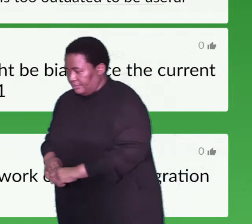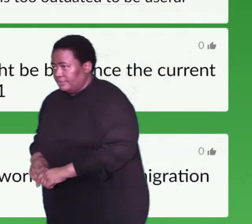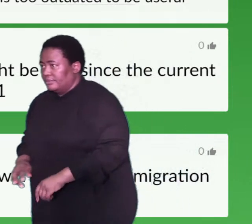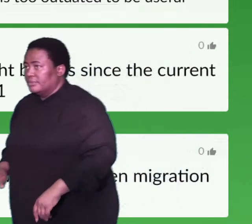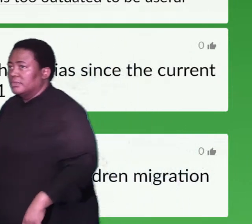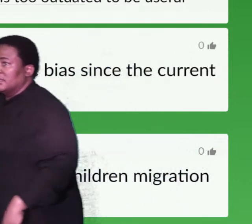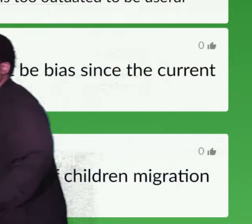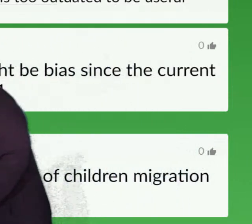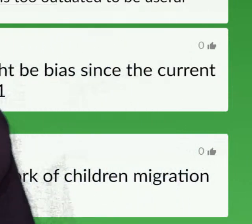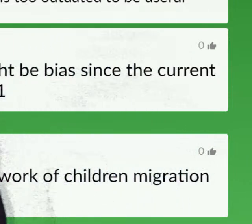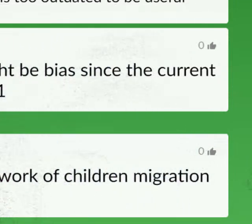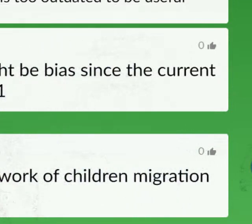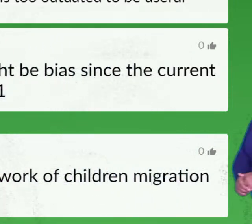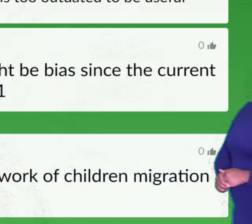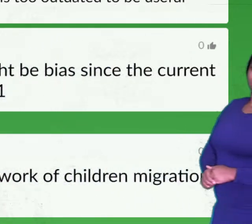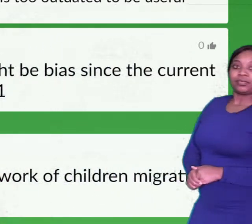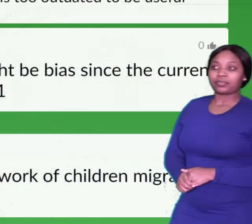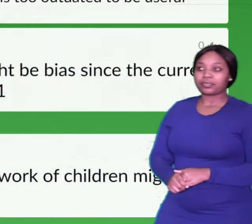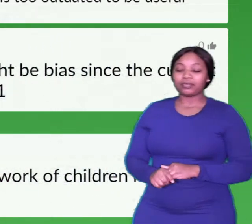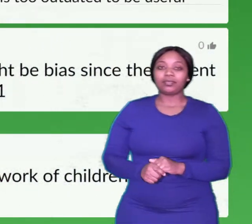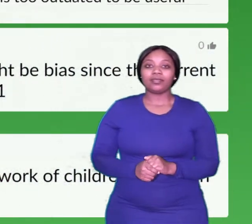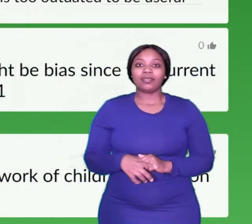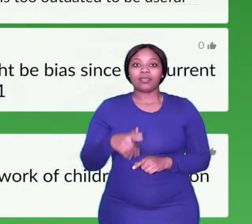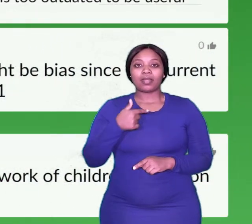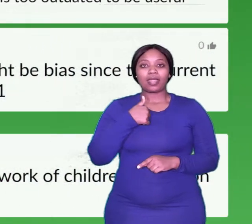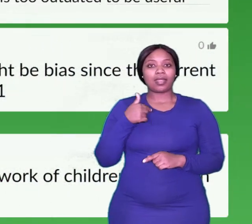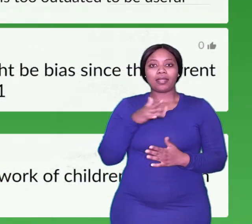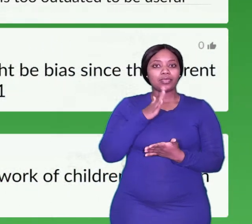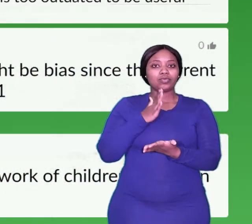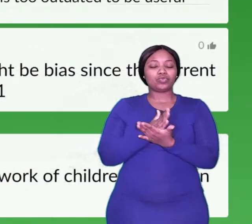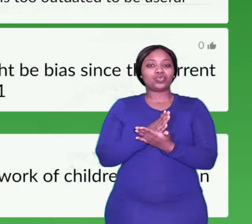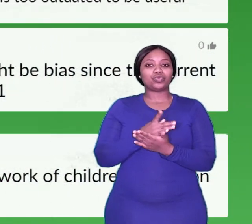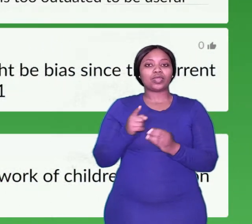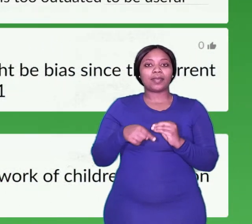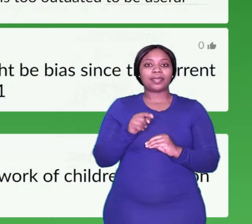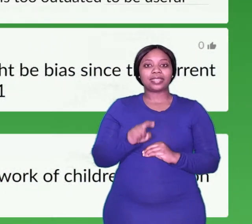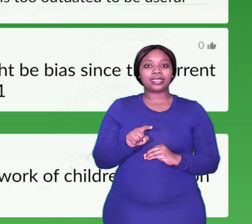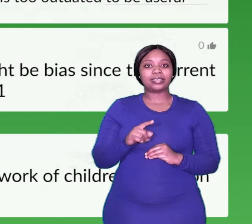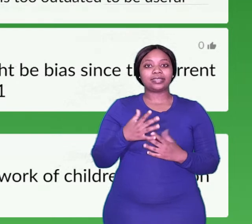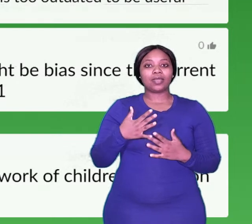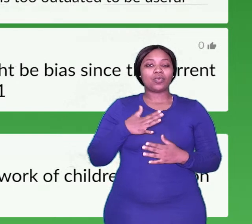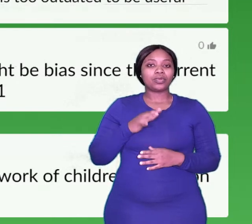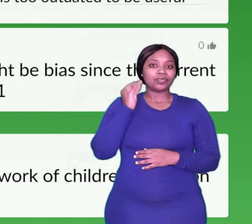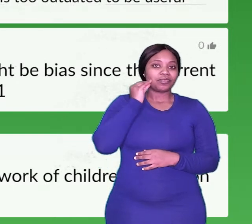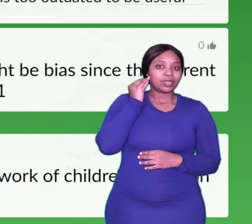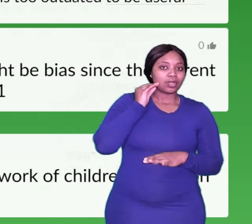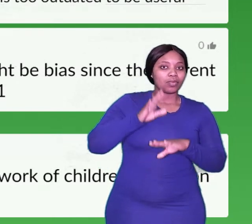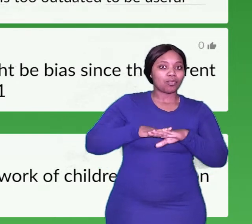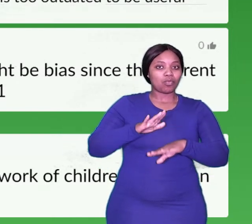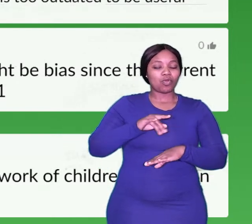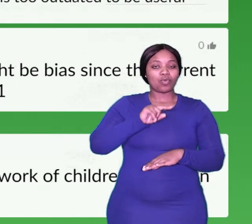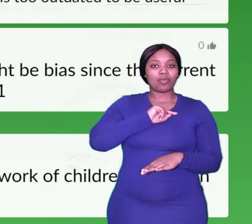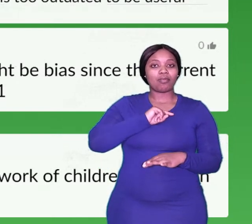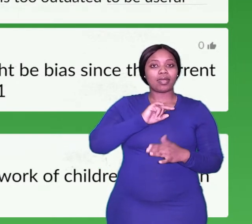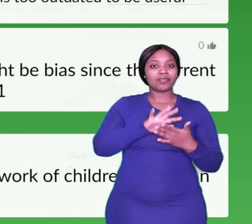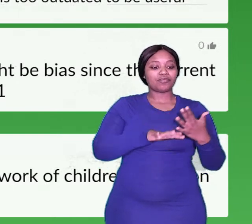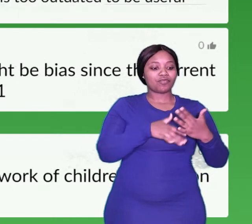Diego, I'm not sure about what indicator framework you are referring to. I would like to find out more. There are all kinds of